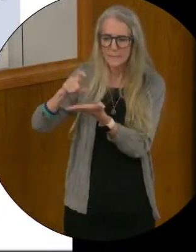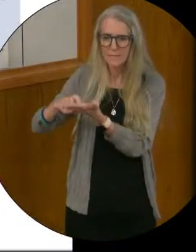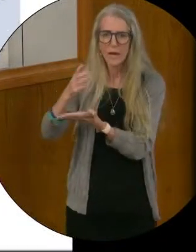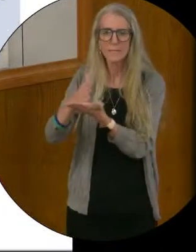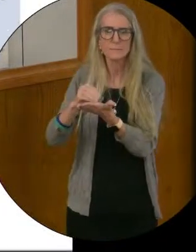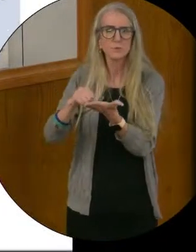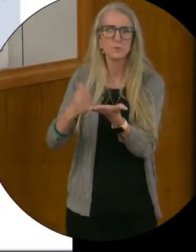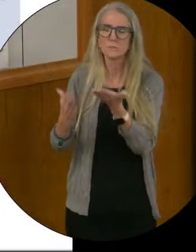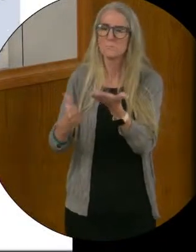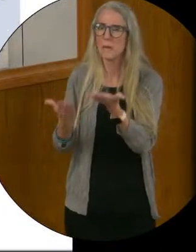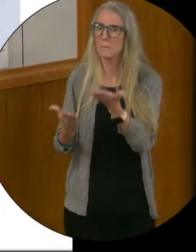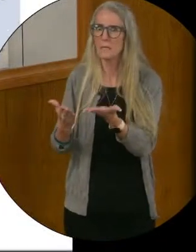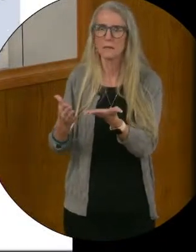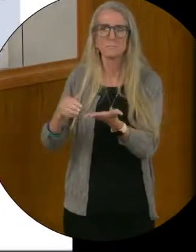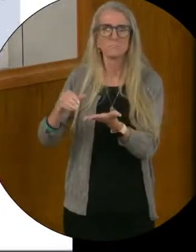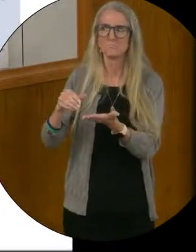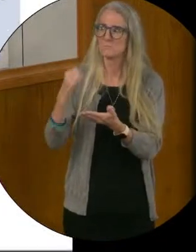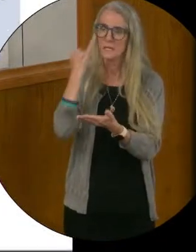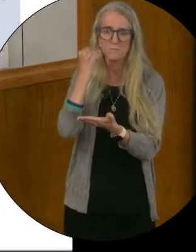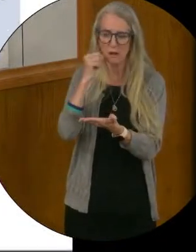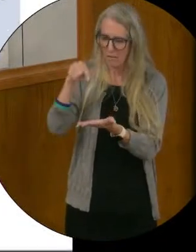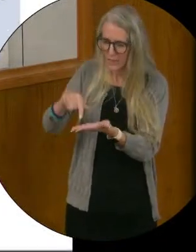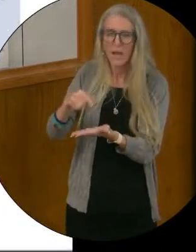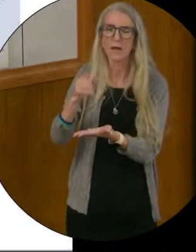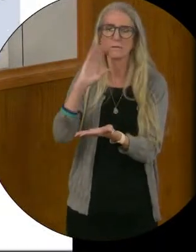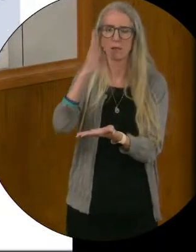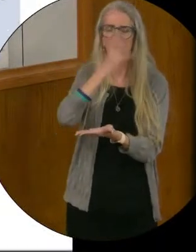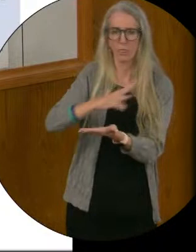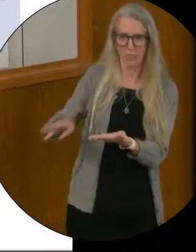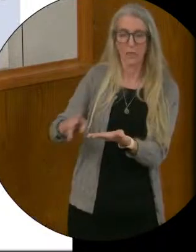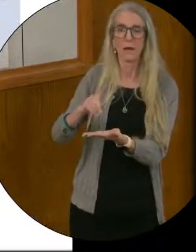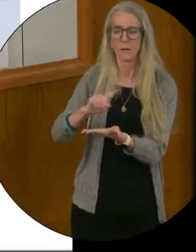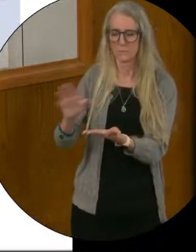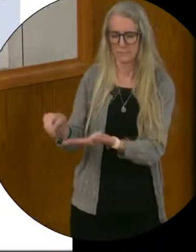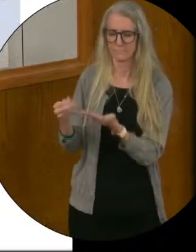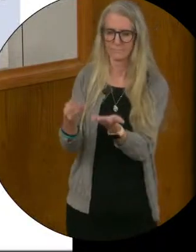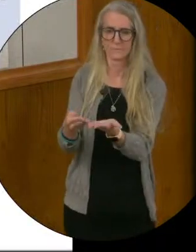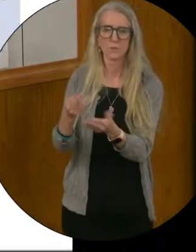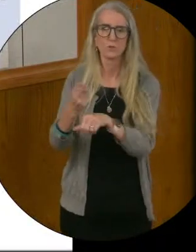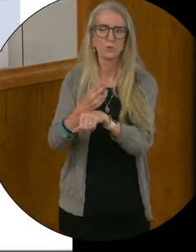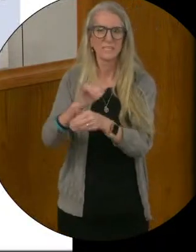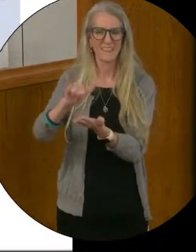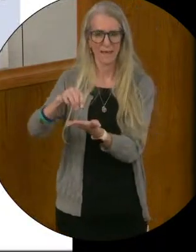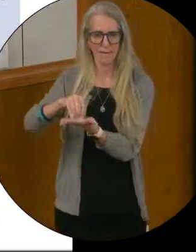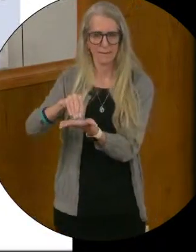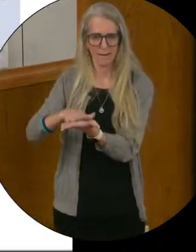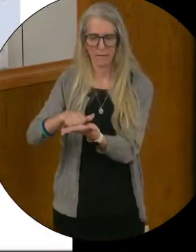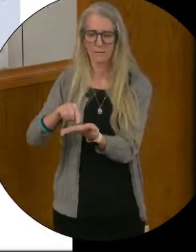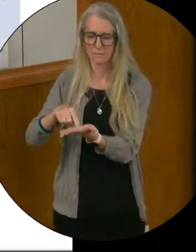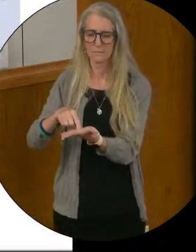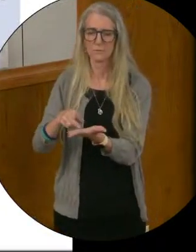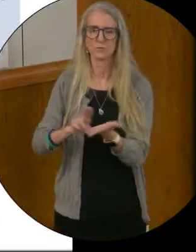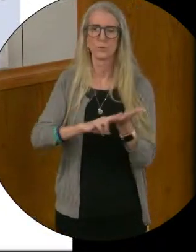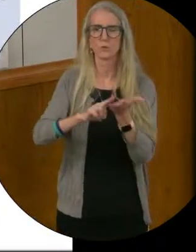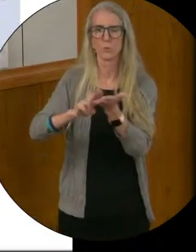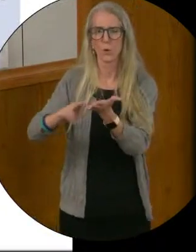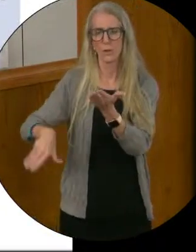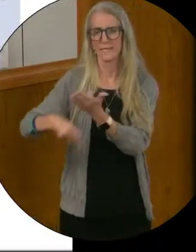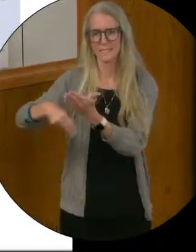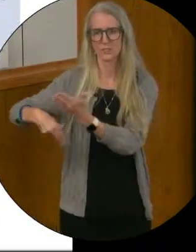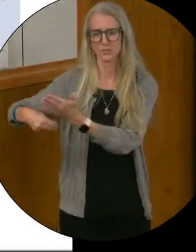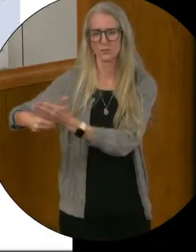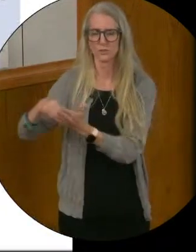selected for that advanced level coursework, using that data to enroll additional students. So that's been part of our